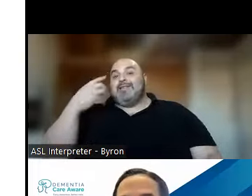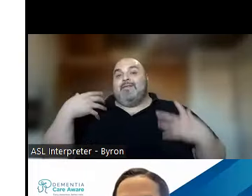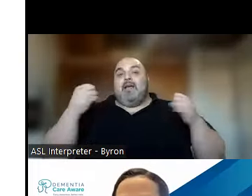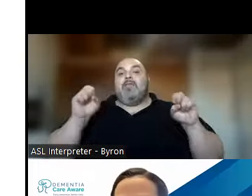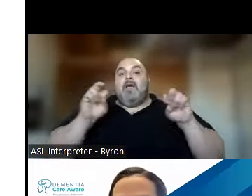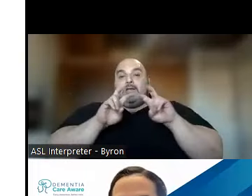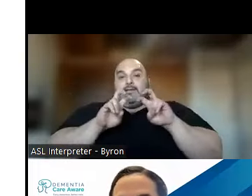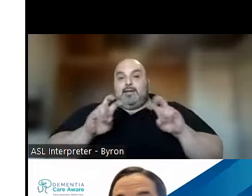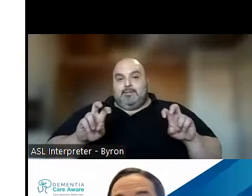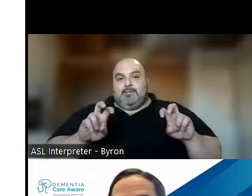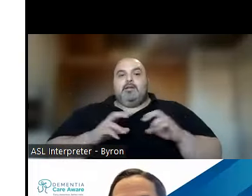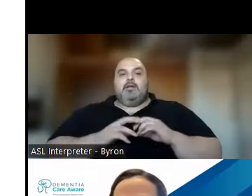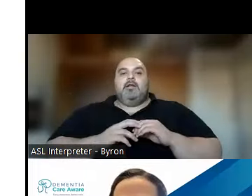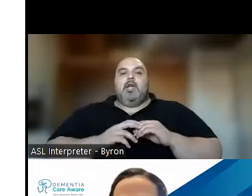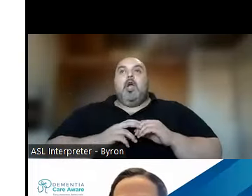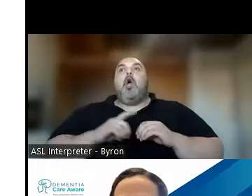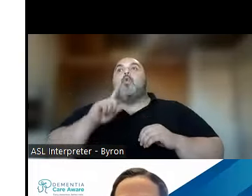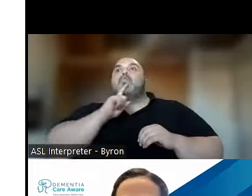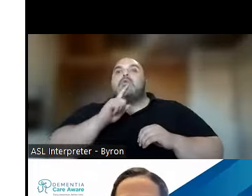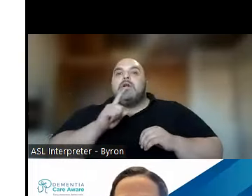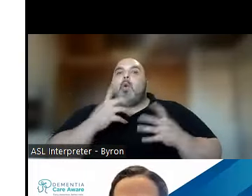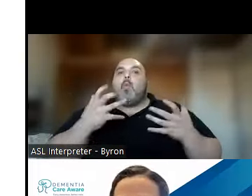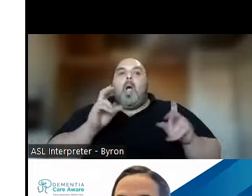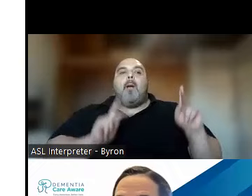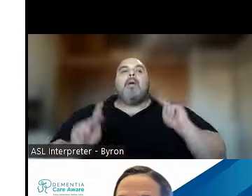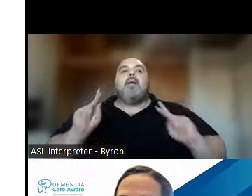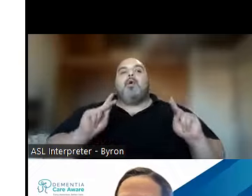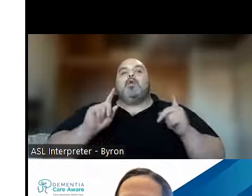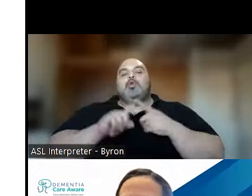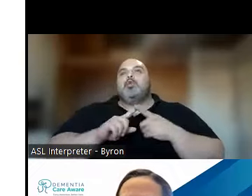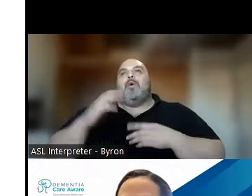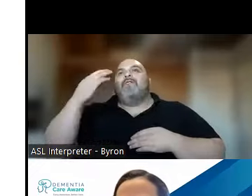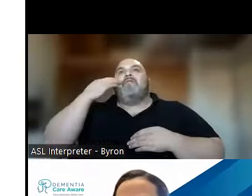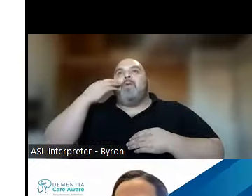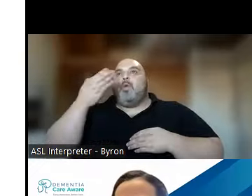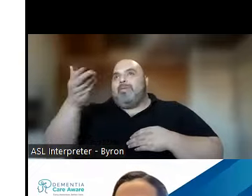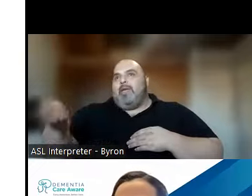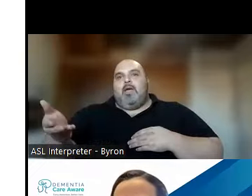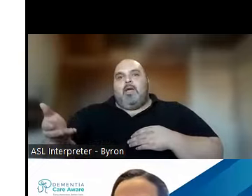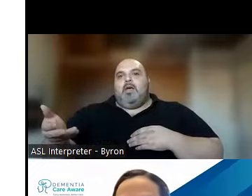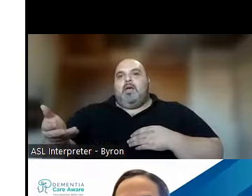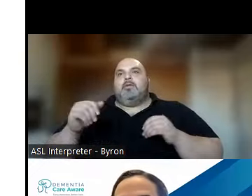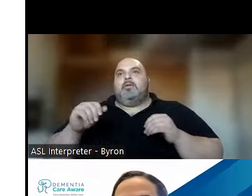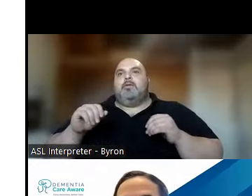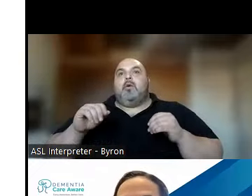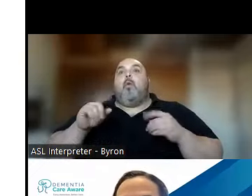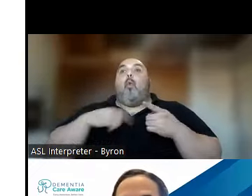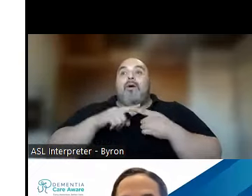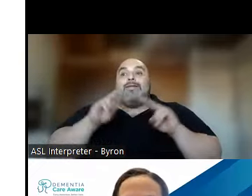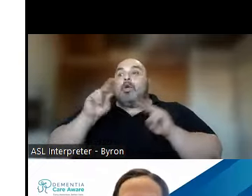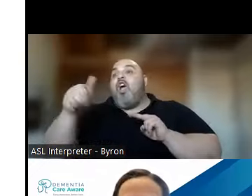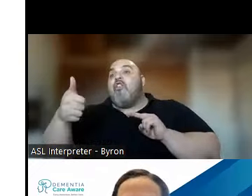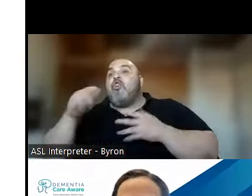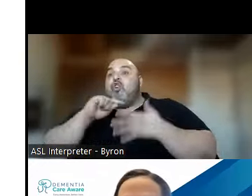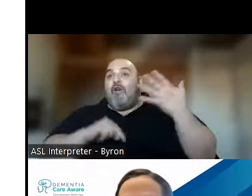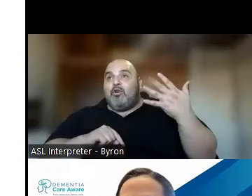And really want people to be very familiar with that as they look at some of our other offerings. But within the